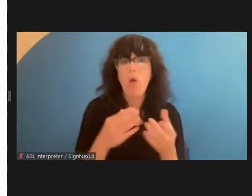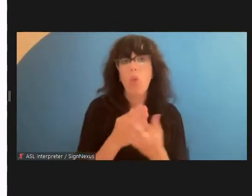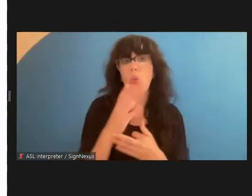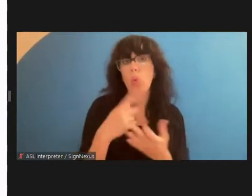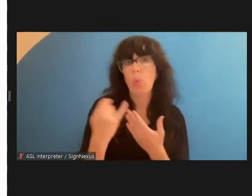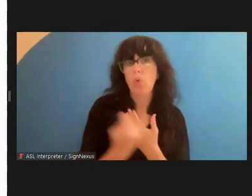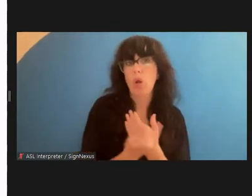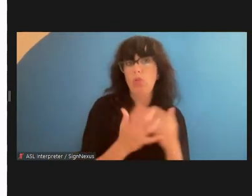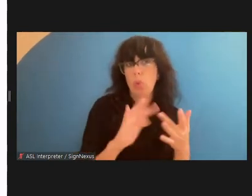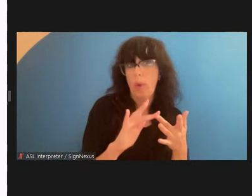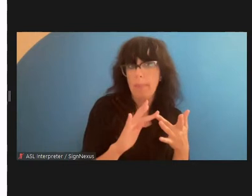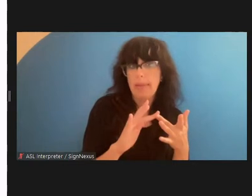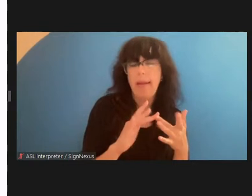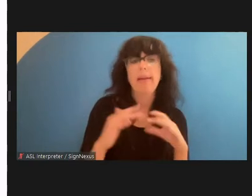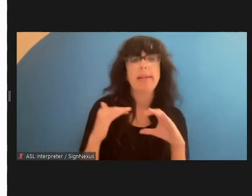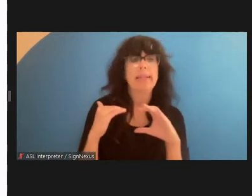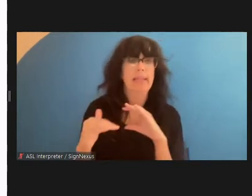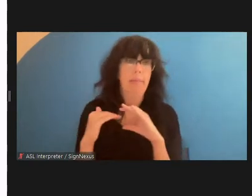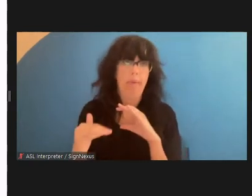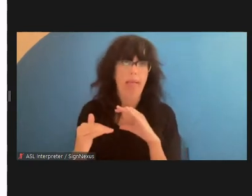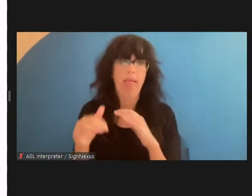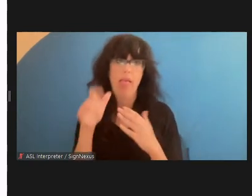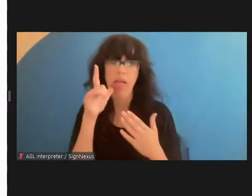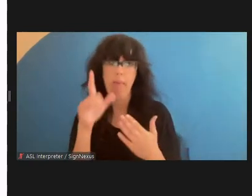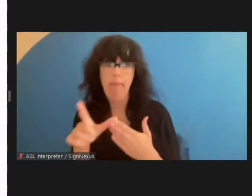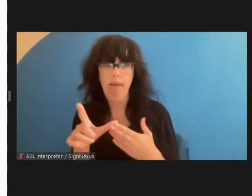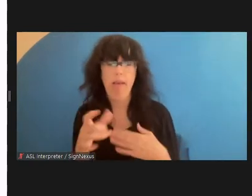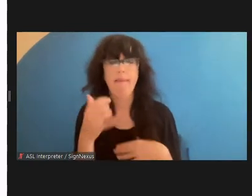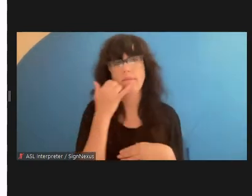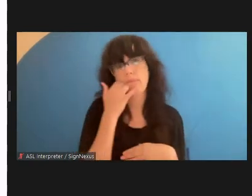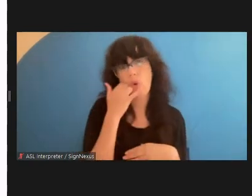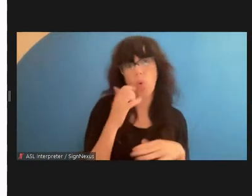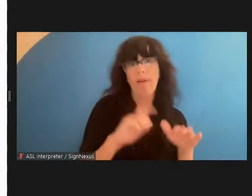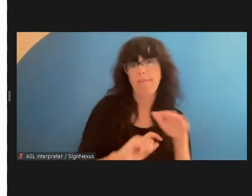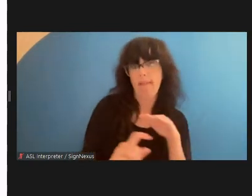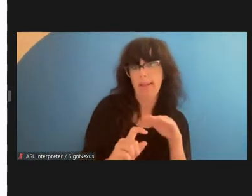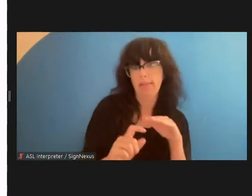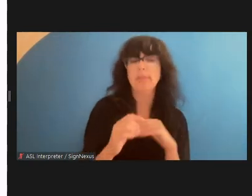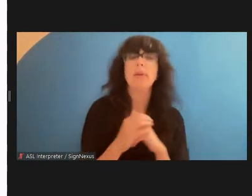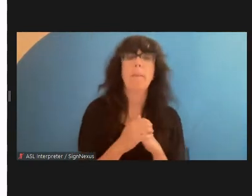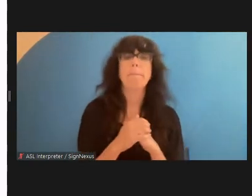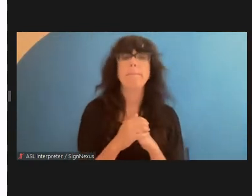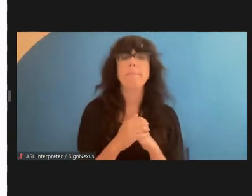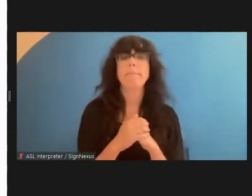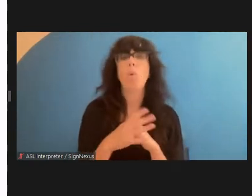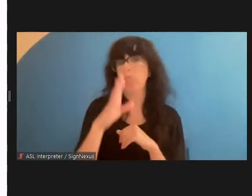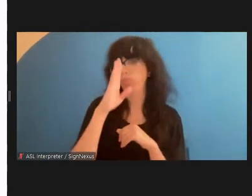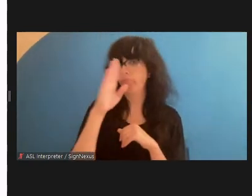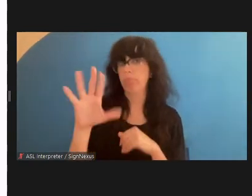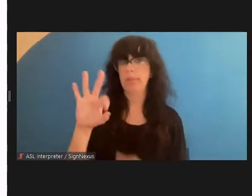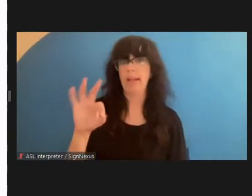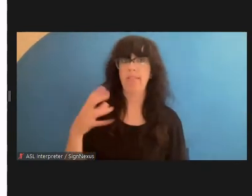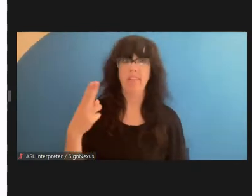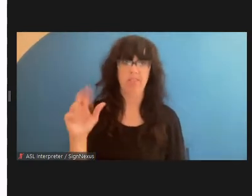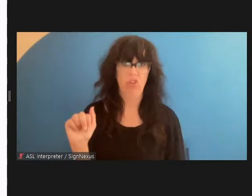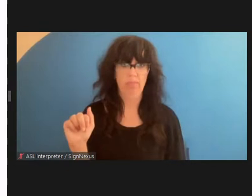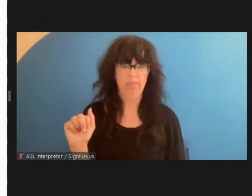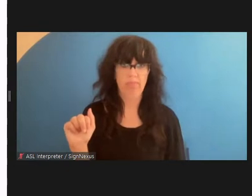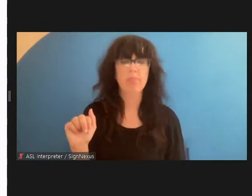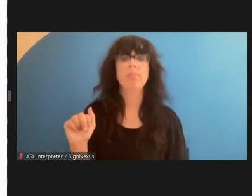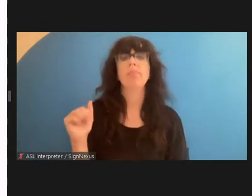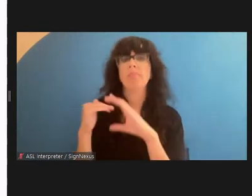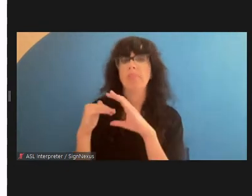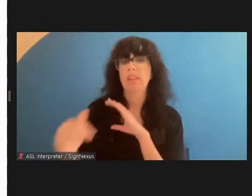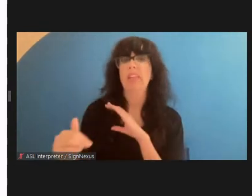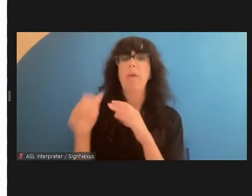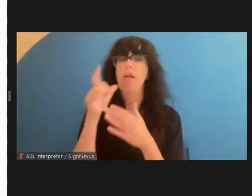website by email mail phone or fax or to the federal highway administration by email